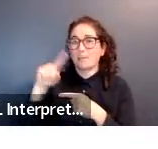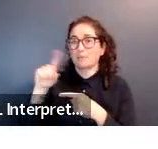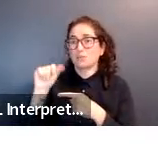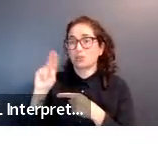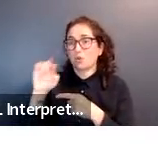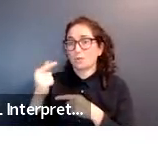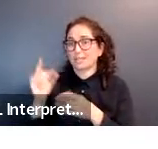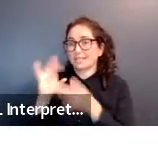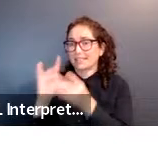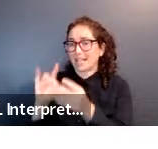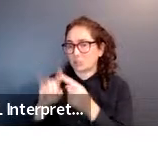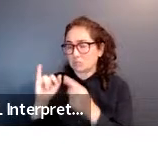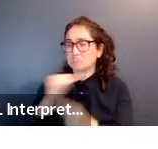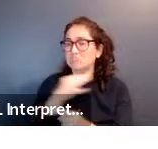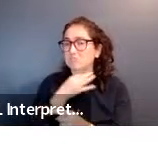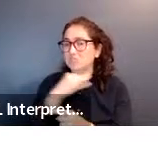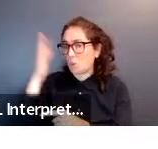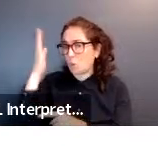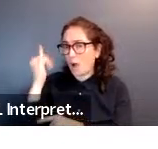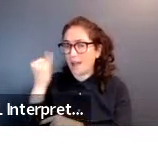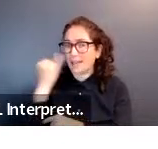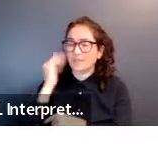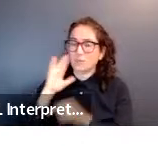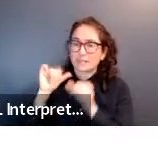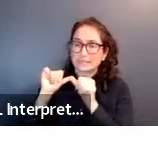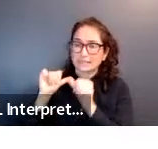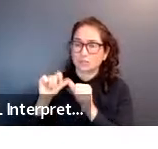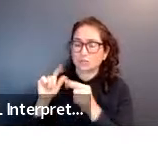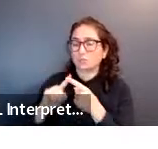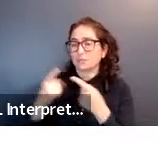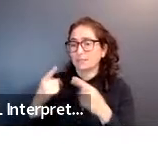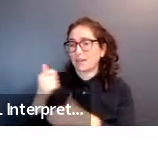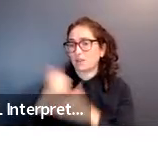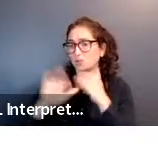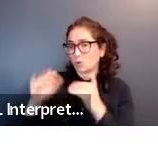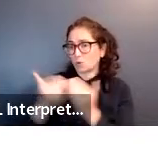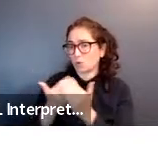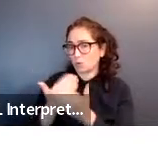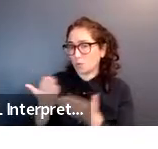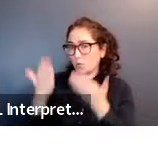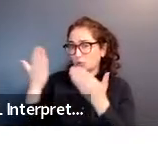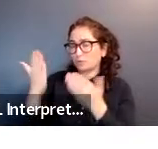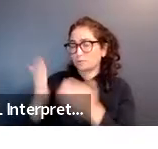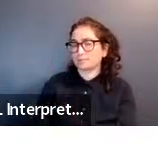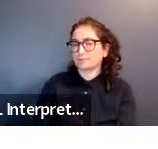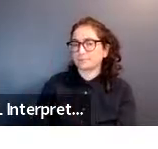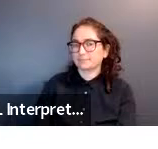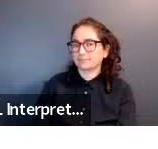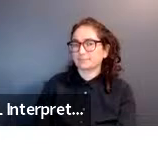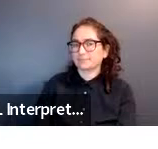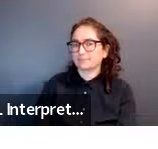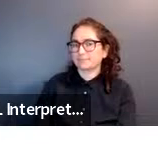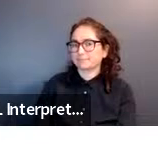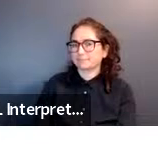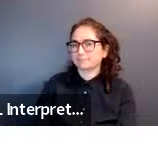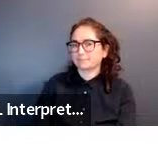And I'm wondering why that is, and if that's going to continue to be the case under your new proposal.